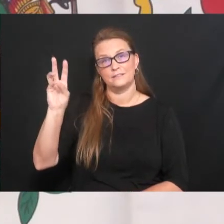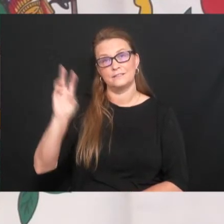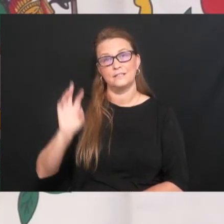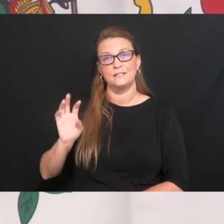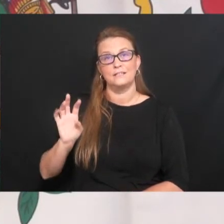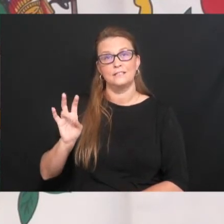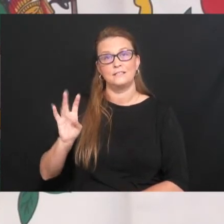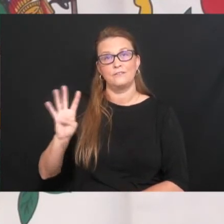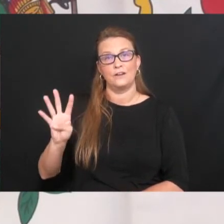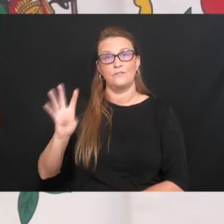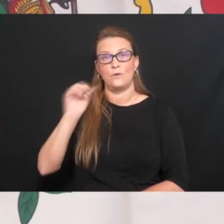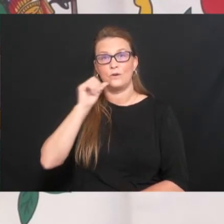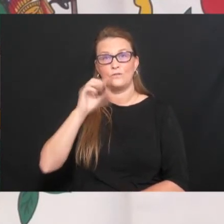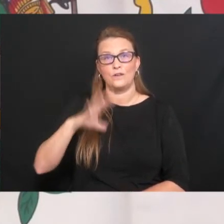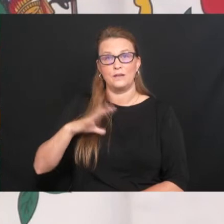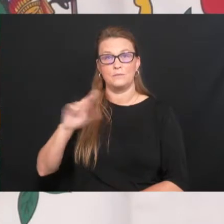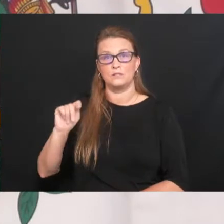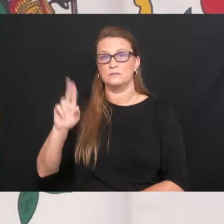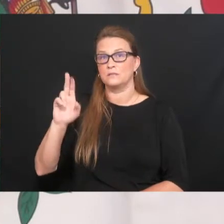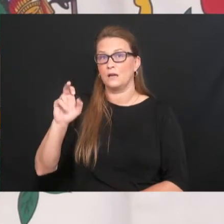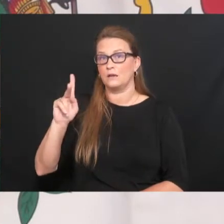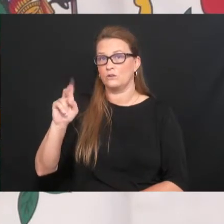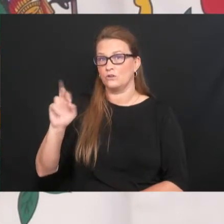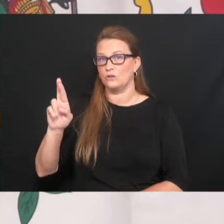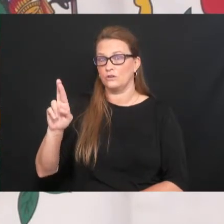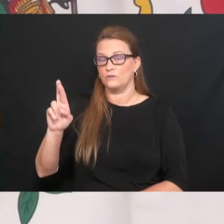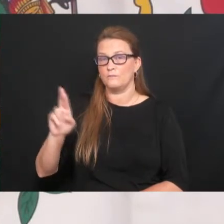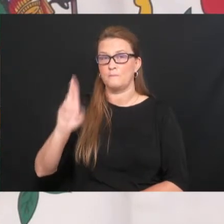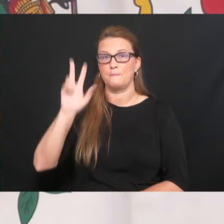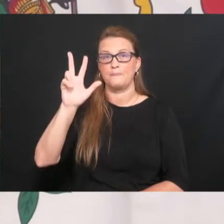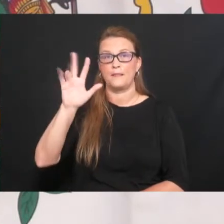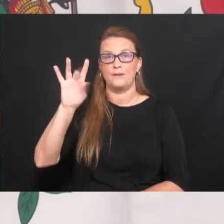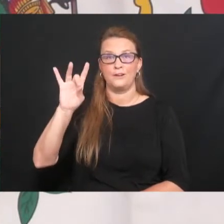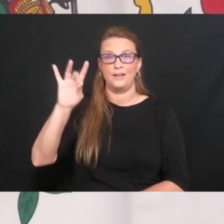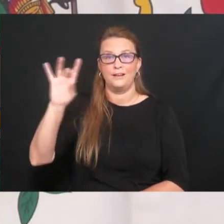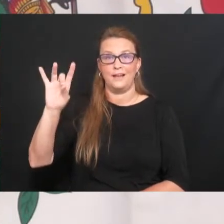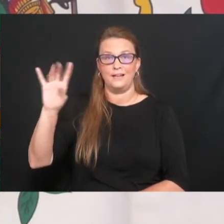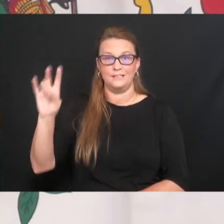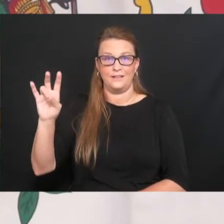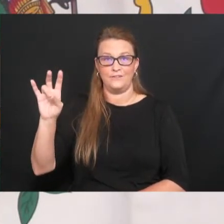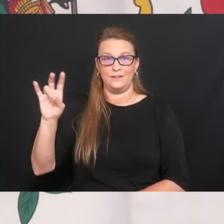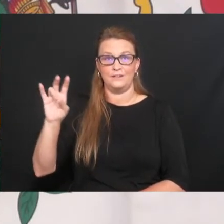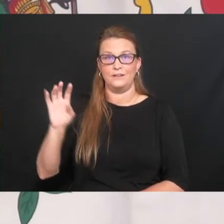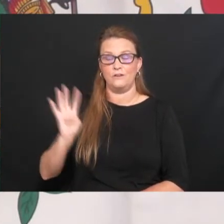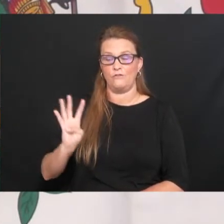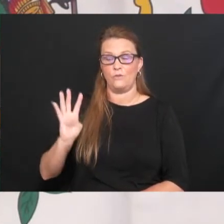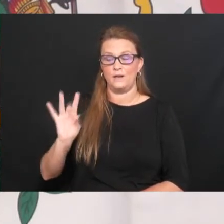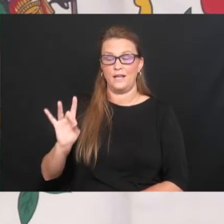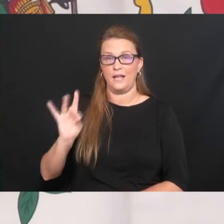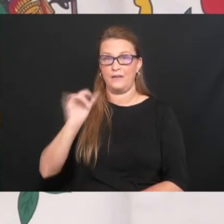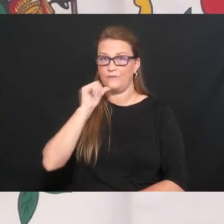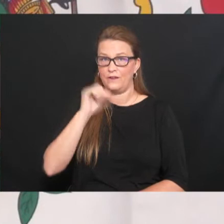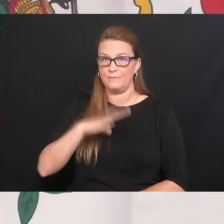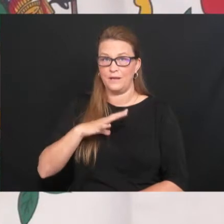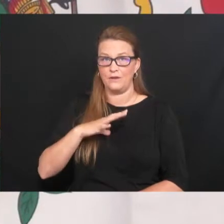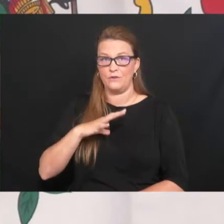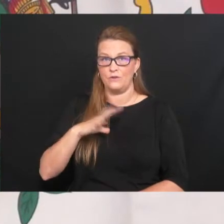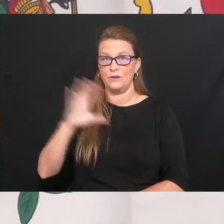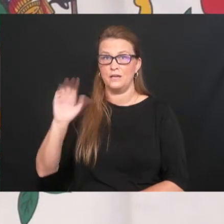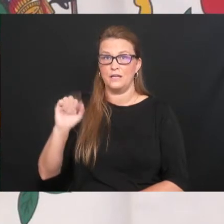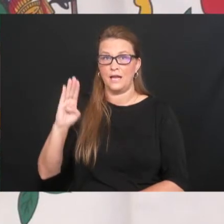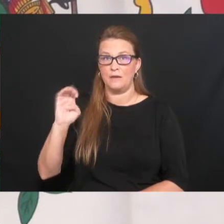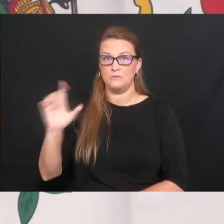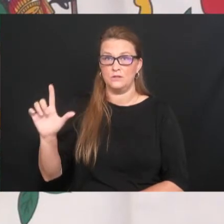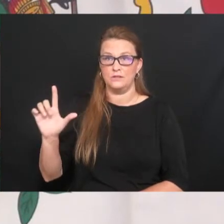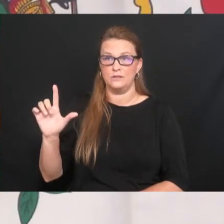a 74-year-old female from Tucker County. The 3,887th death, a 48-year-old female from Cabell